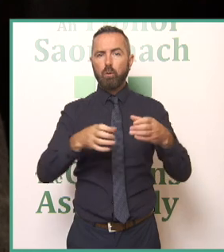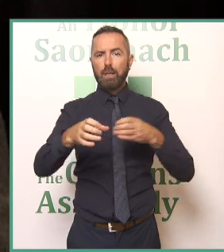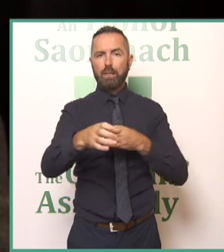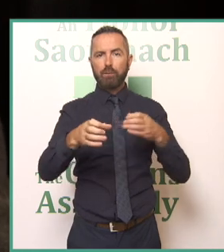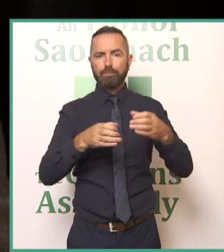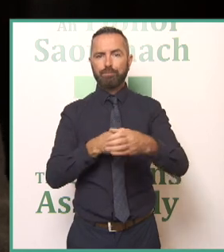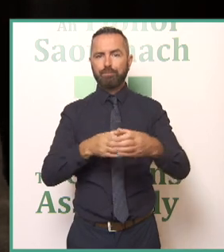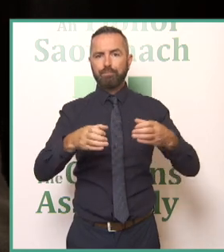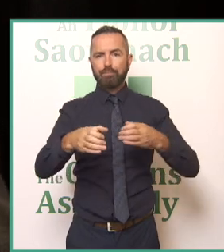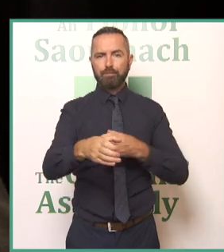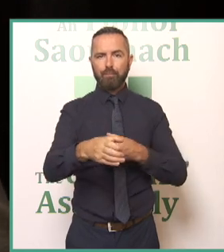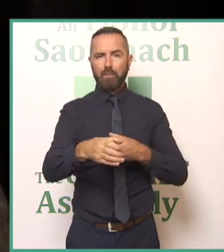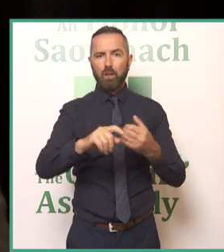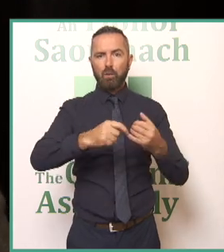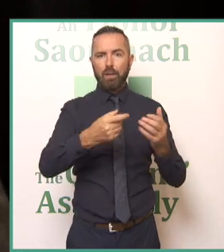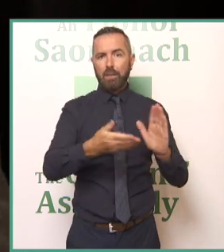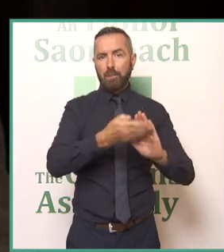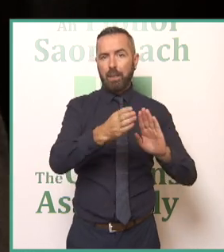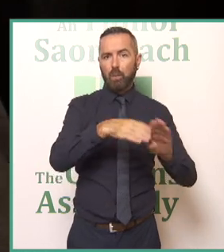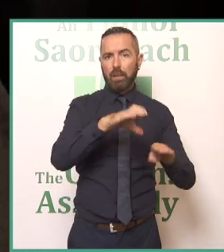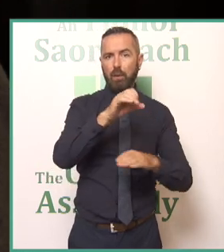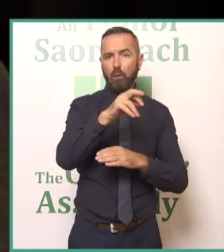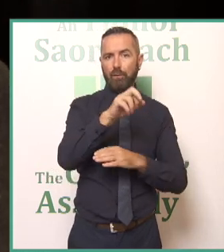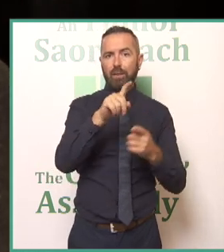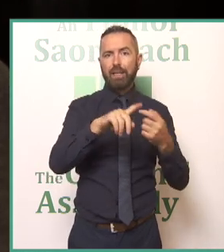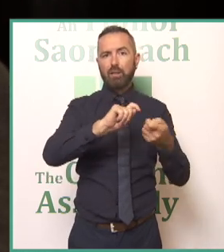clover and then change the sequence of the crop so we don't have